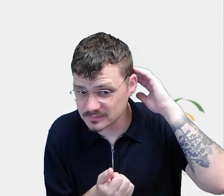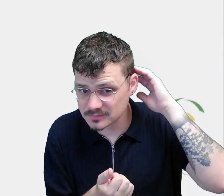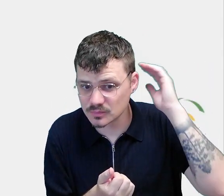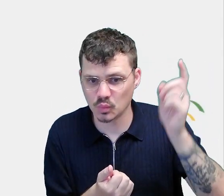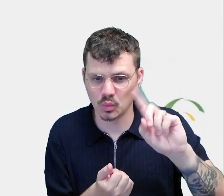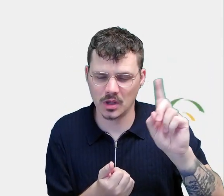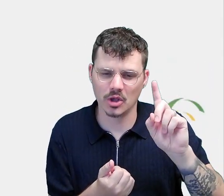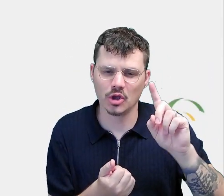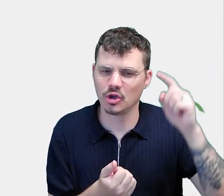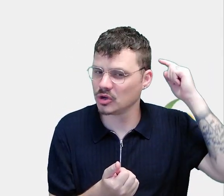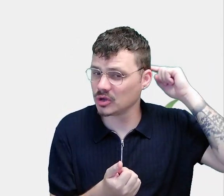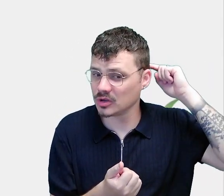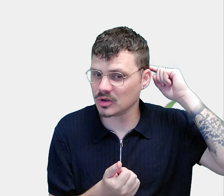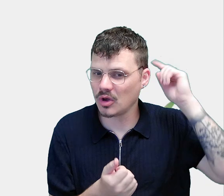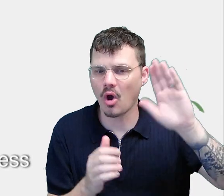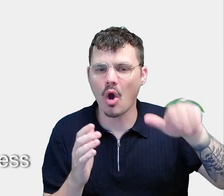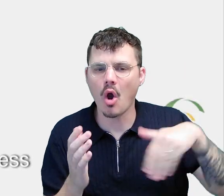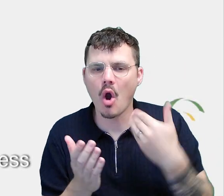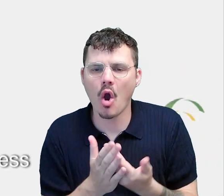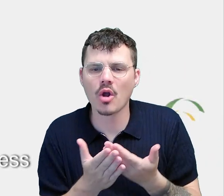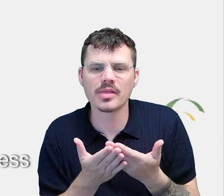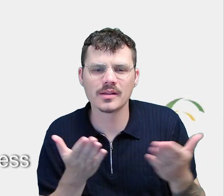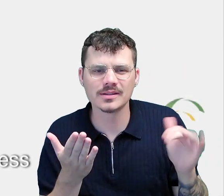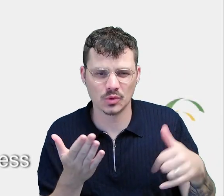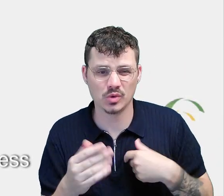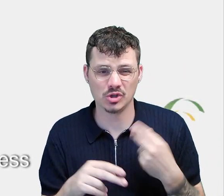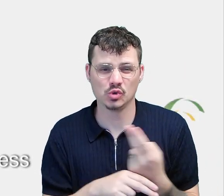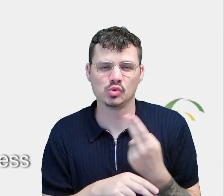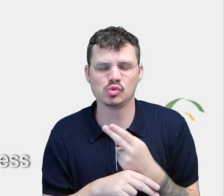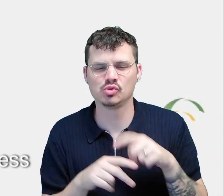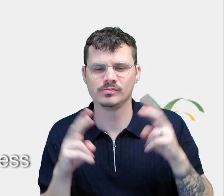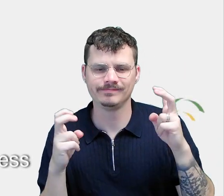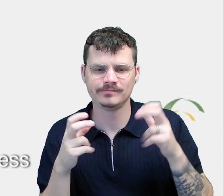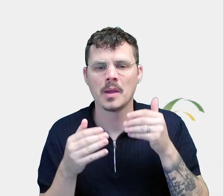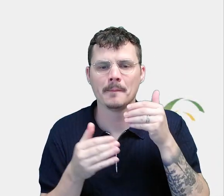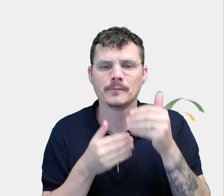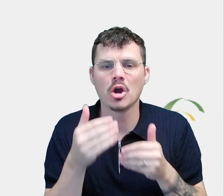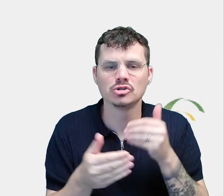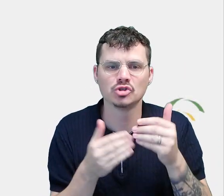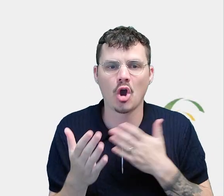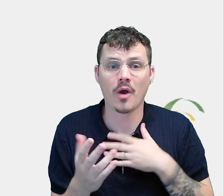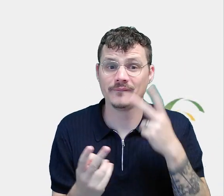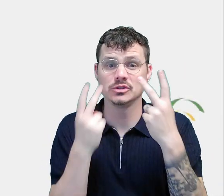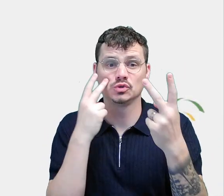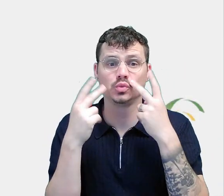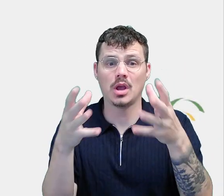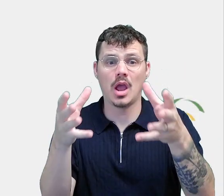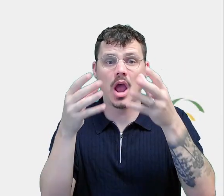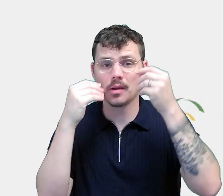head, which is where all the things are that we use to process visual input.